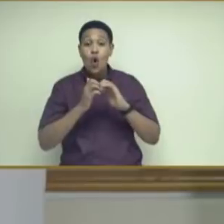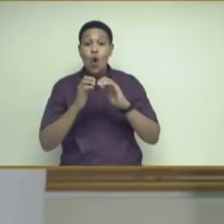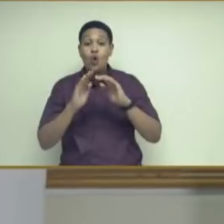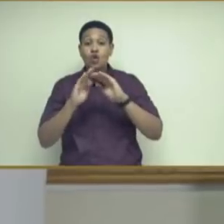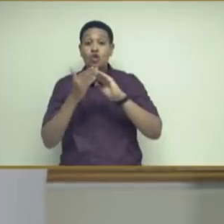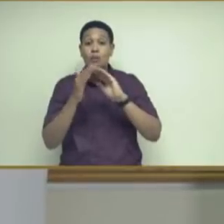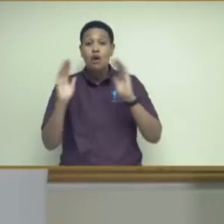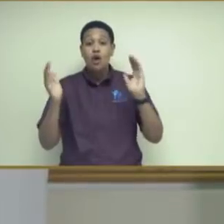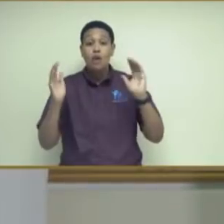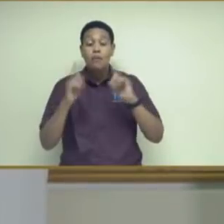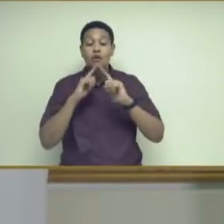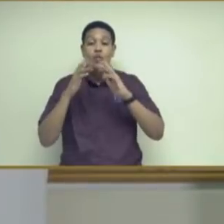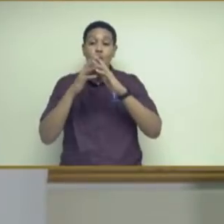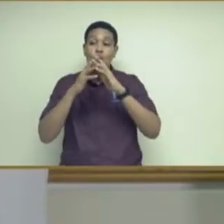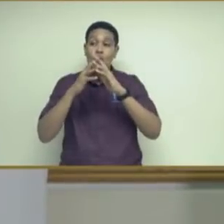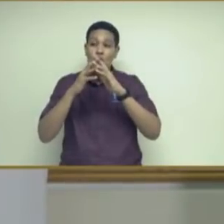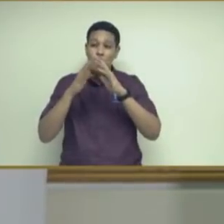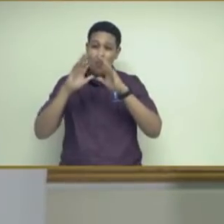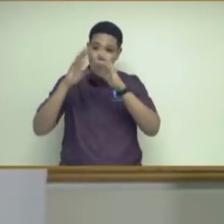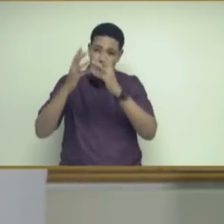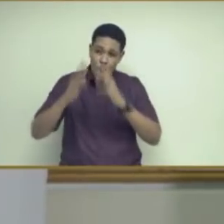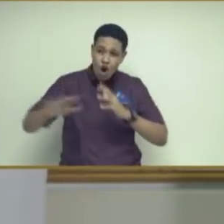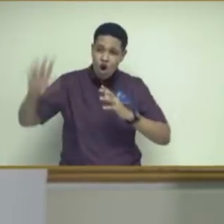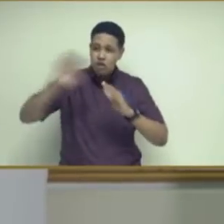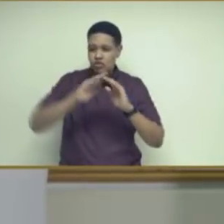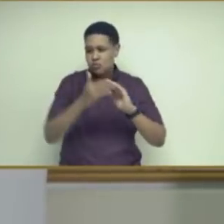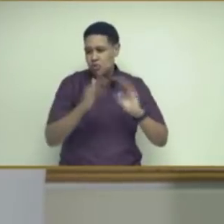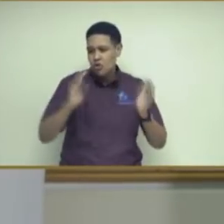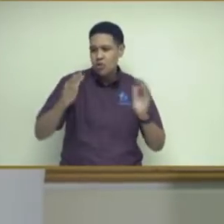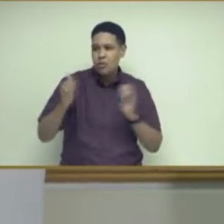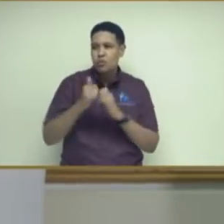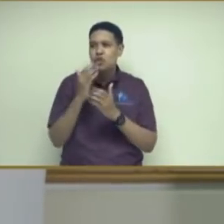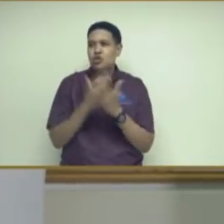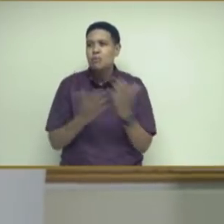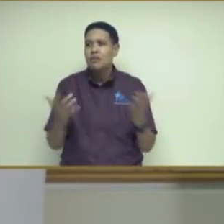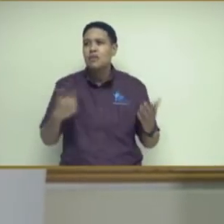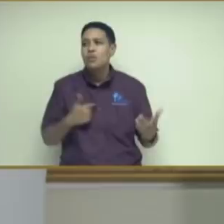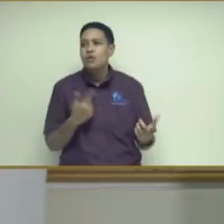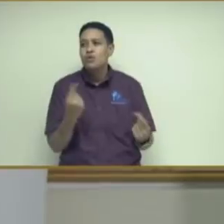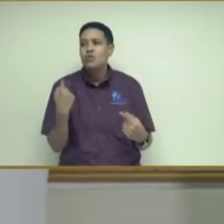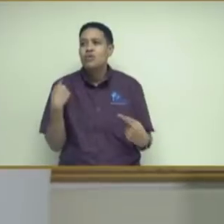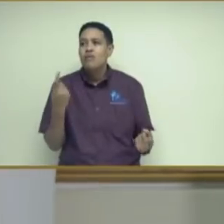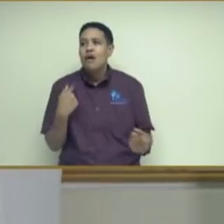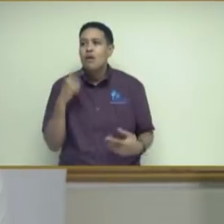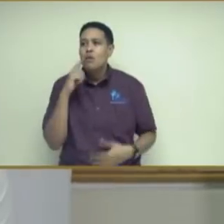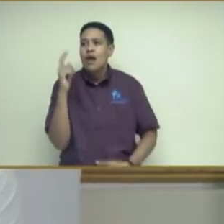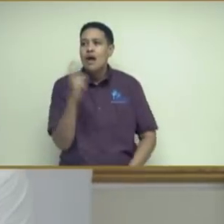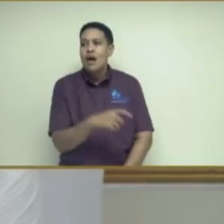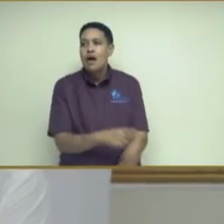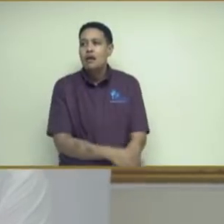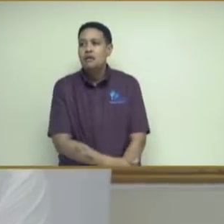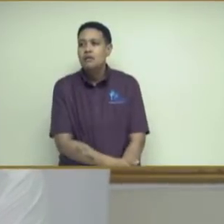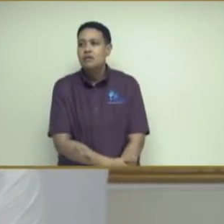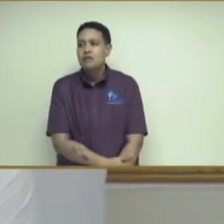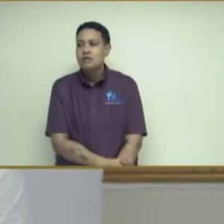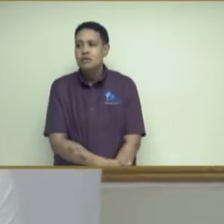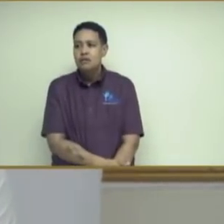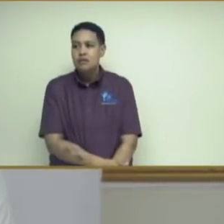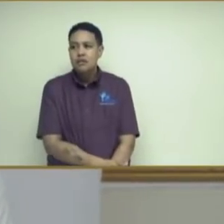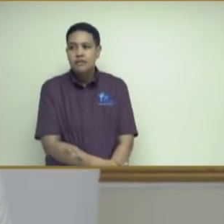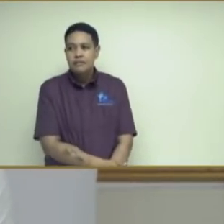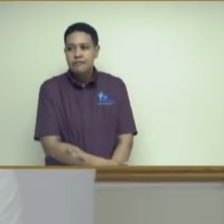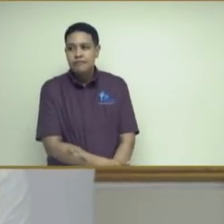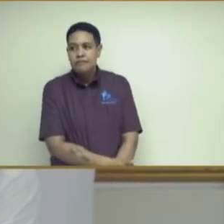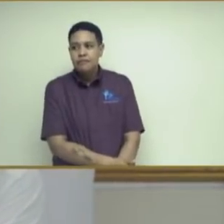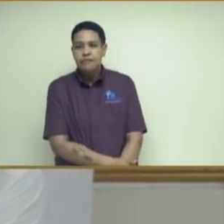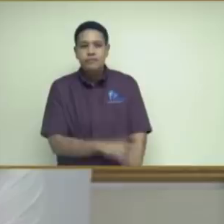comparison to the rest of the world in terms of some of the things that we have been doing. And I'm going to ask Dr. Webster-Carr